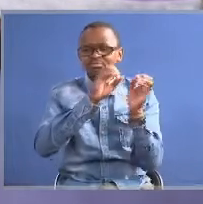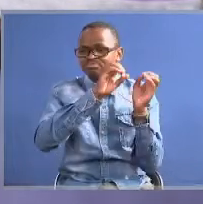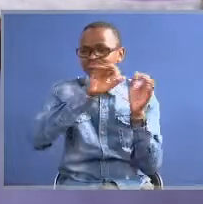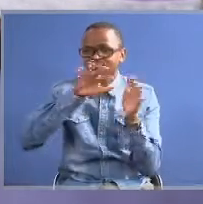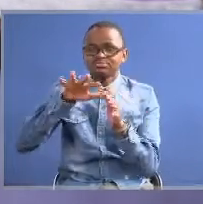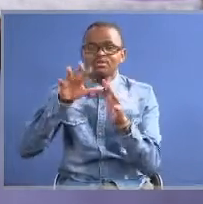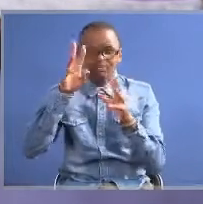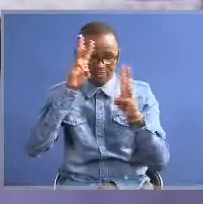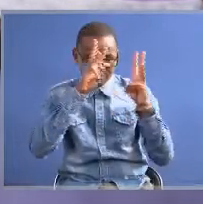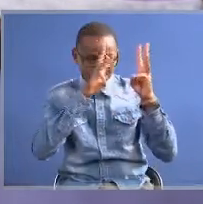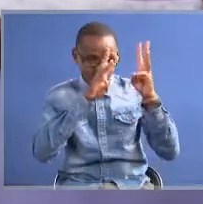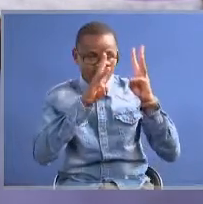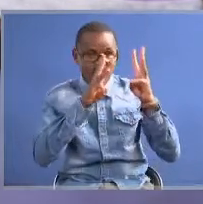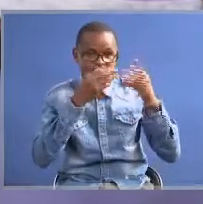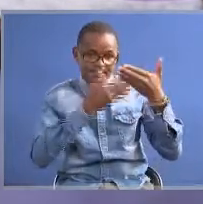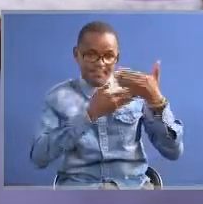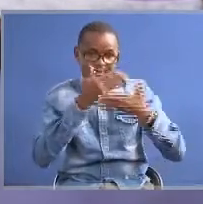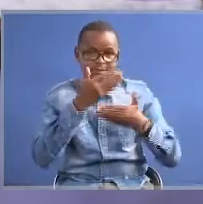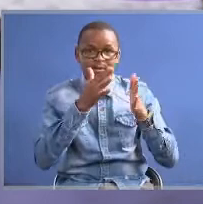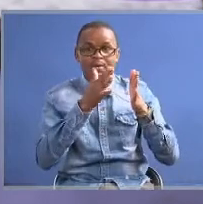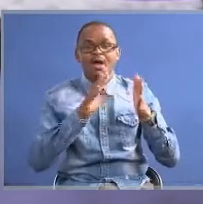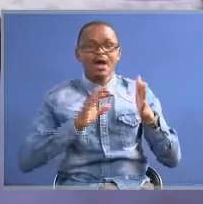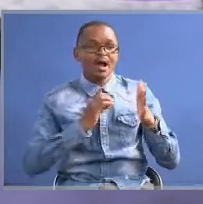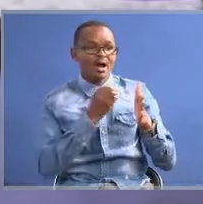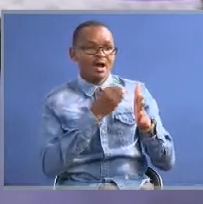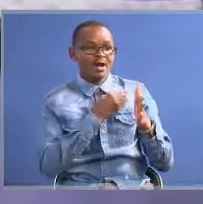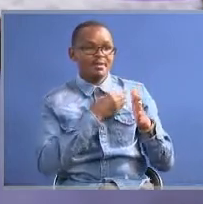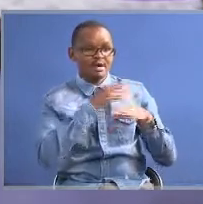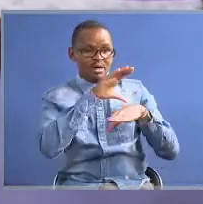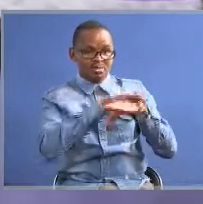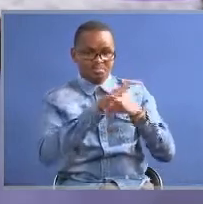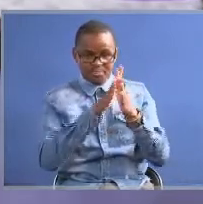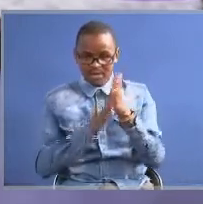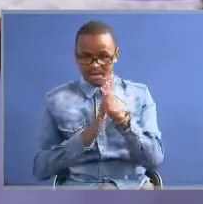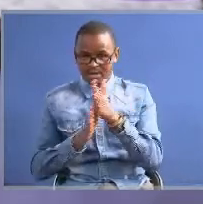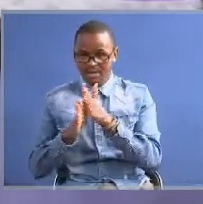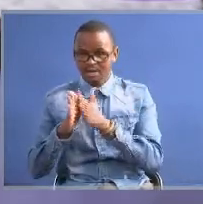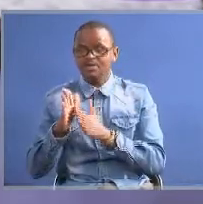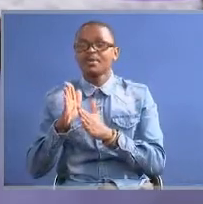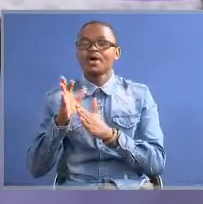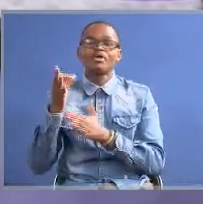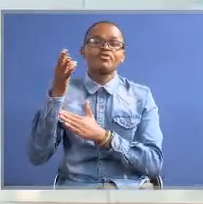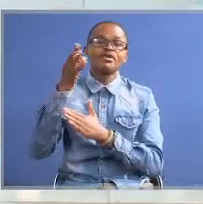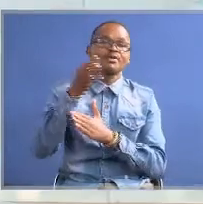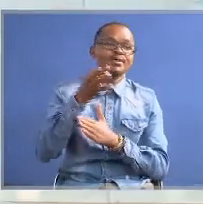wananchi, na ndio wafanyibiashara wetu waweze kupanga wakienda mbele.